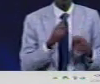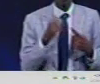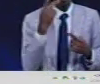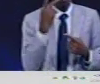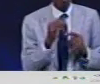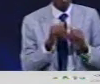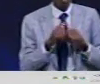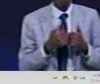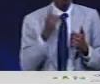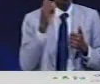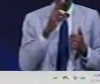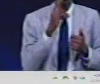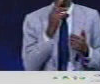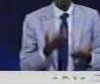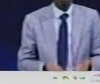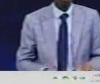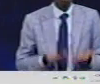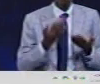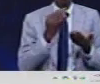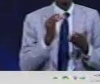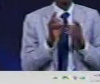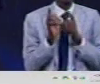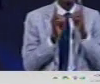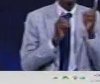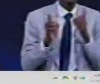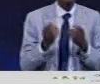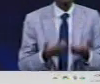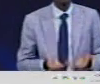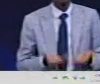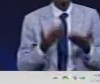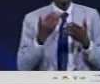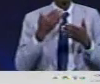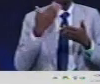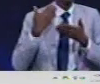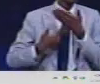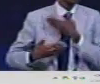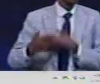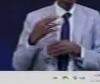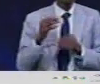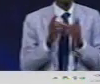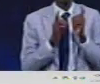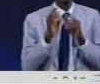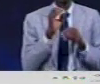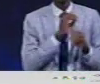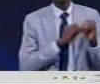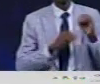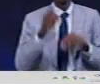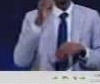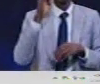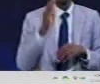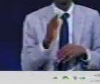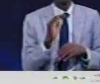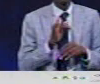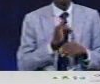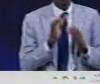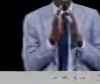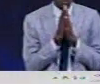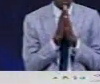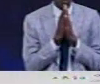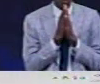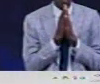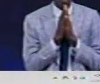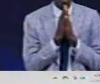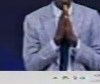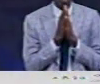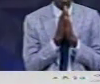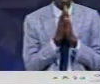God. I pray that heaven will continue to rejoice over us,